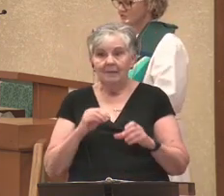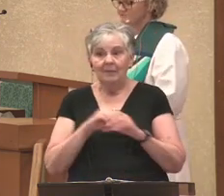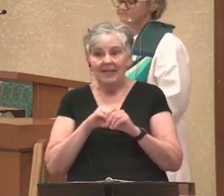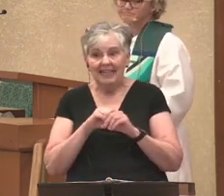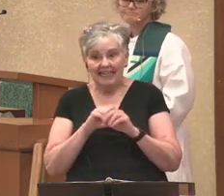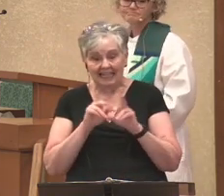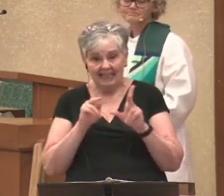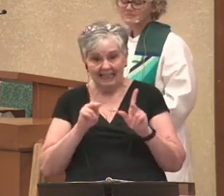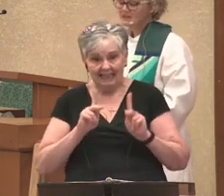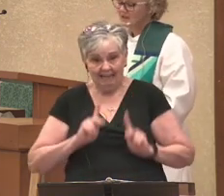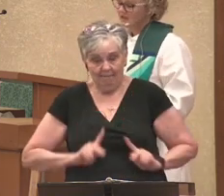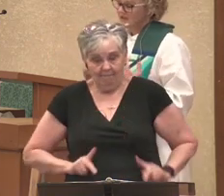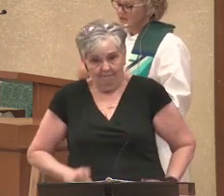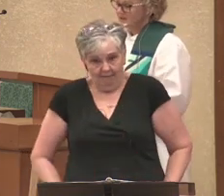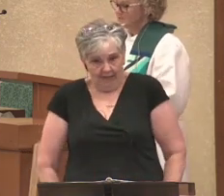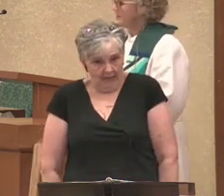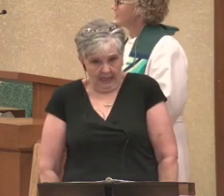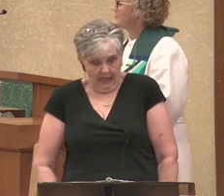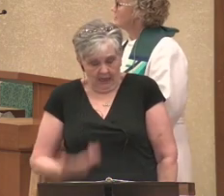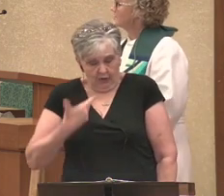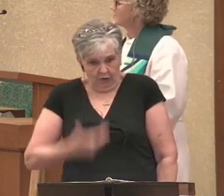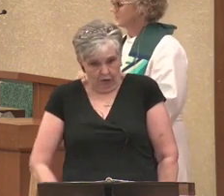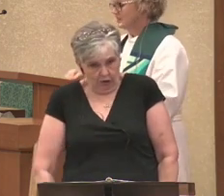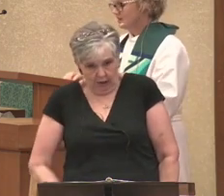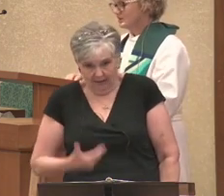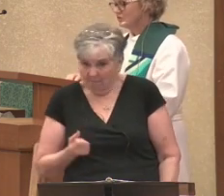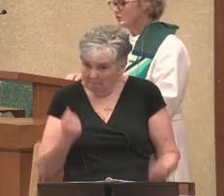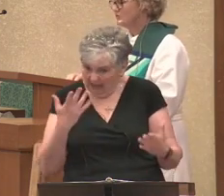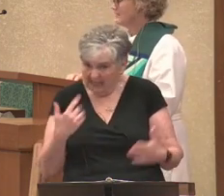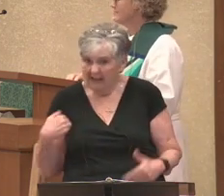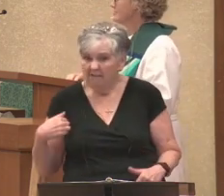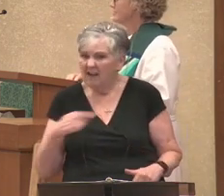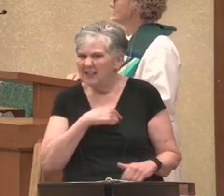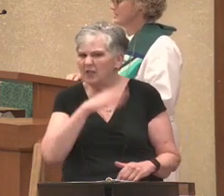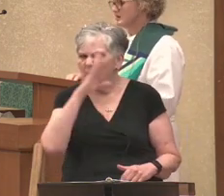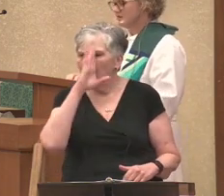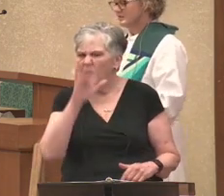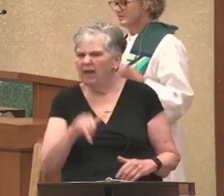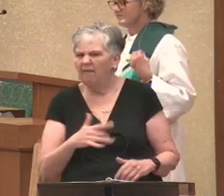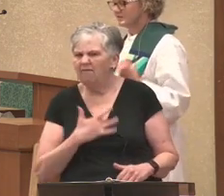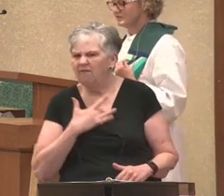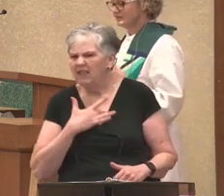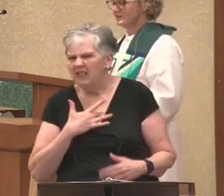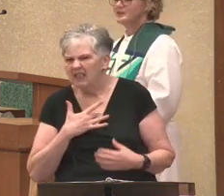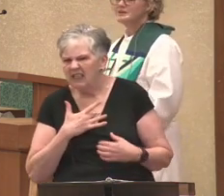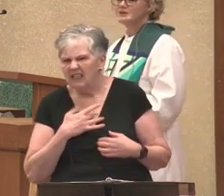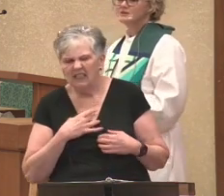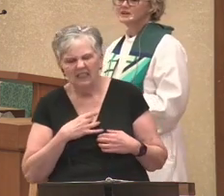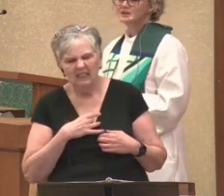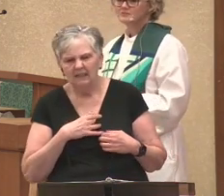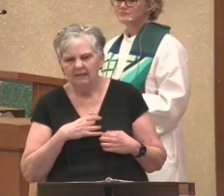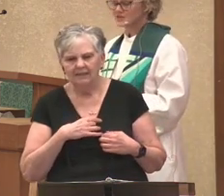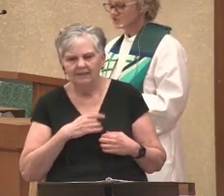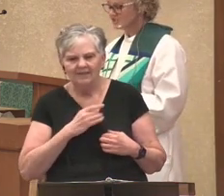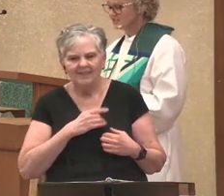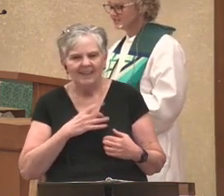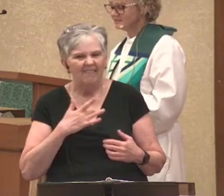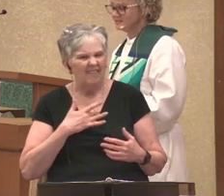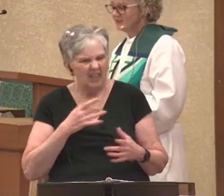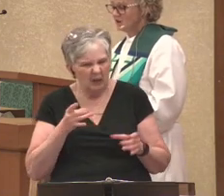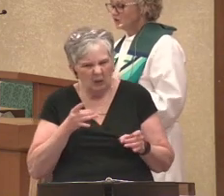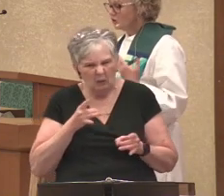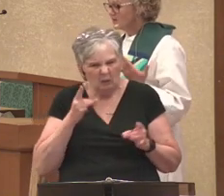flesh. And many of us know that feeling, feeling kind of